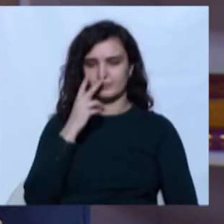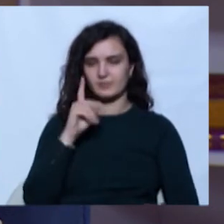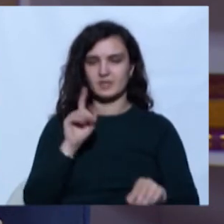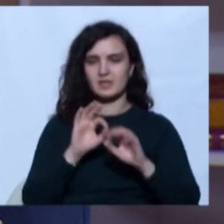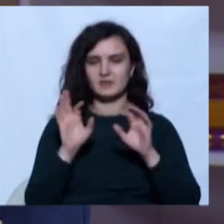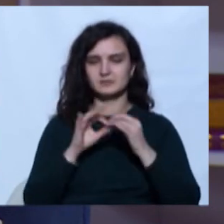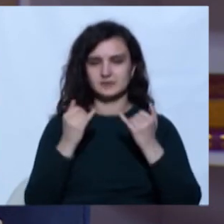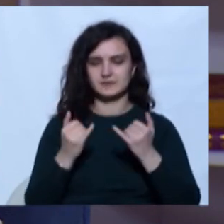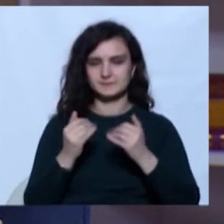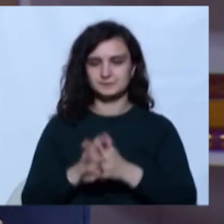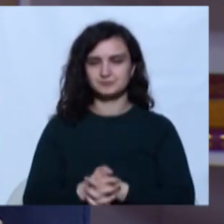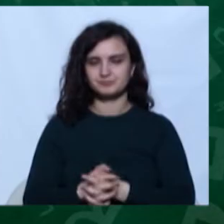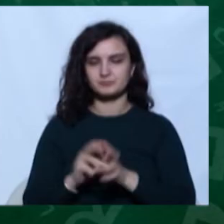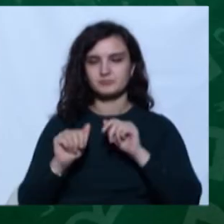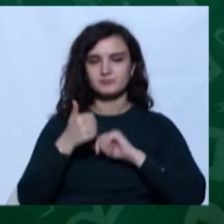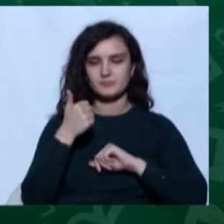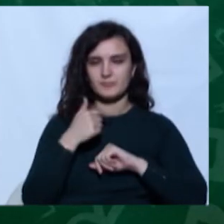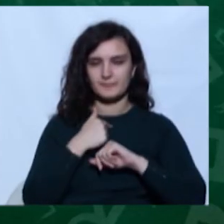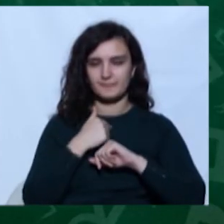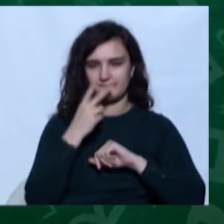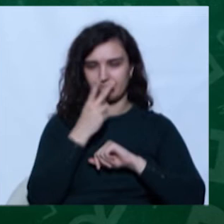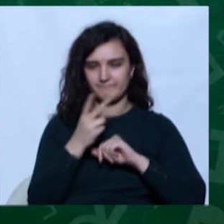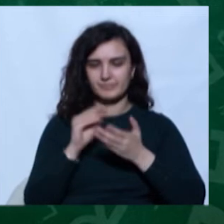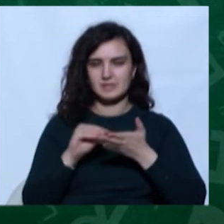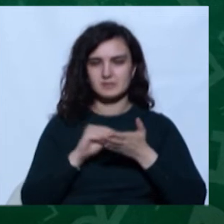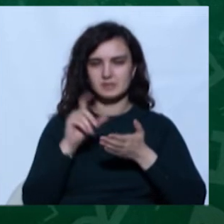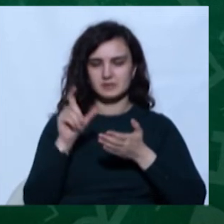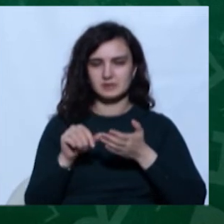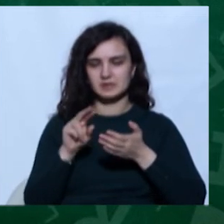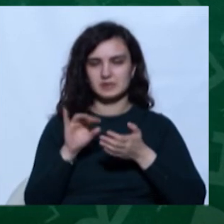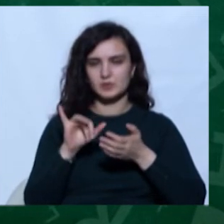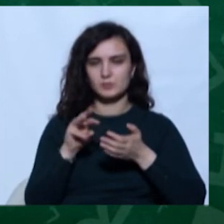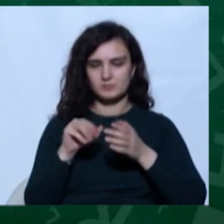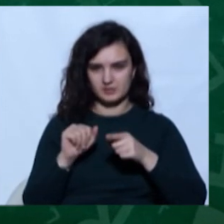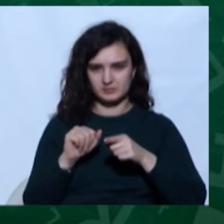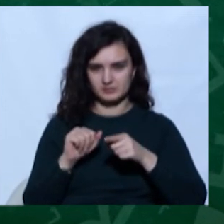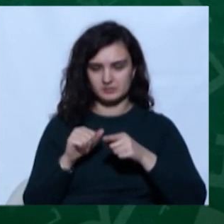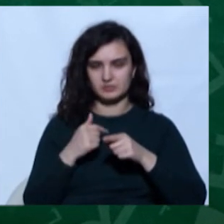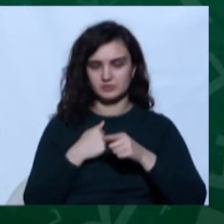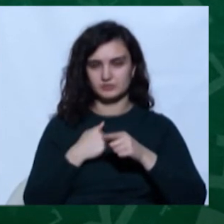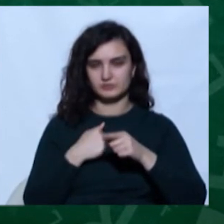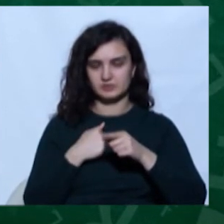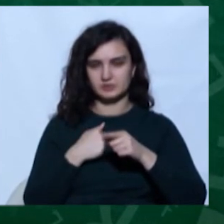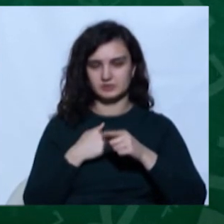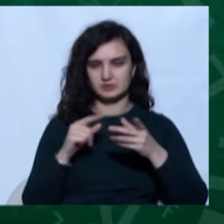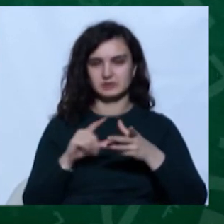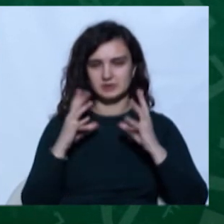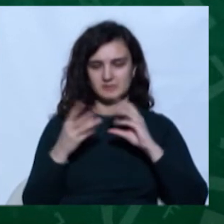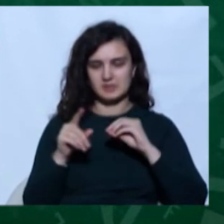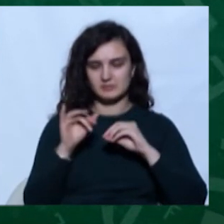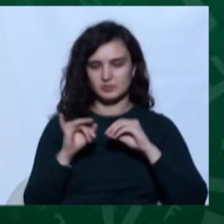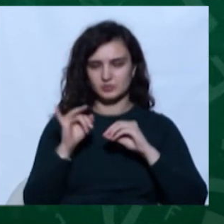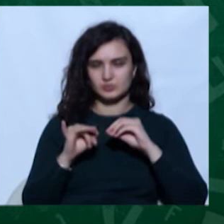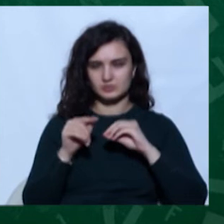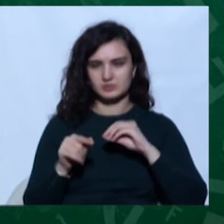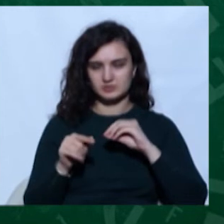about today. First, we looked at the author, Alexandre Dumas. We went over the summary of the story